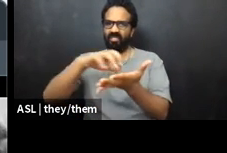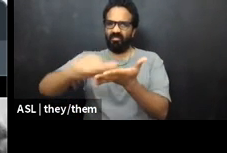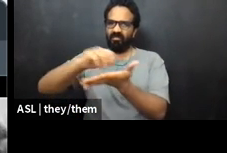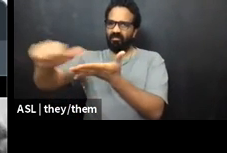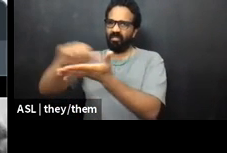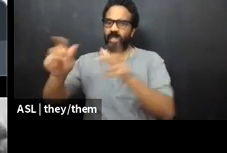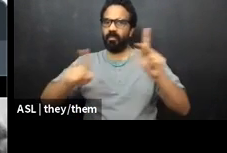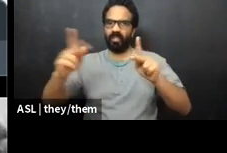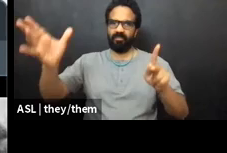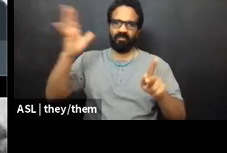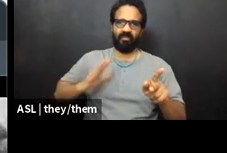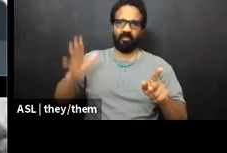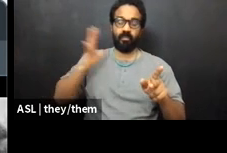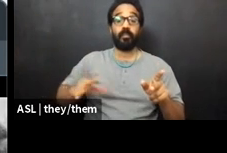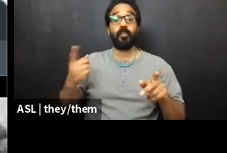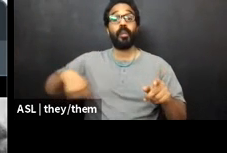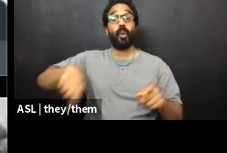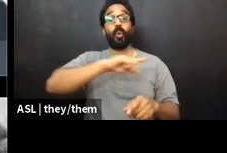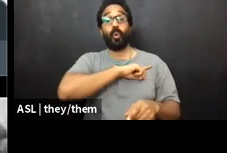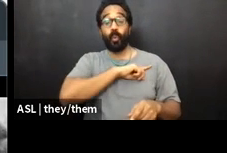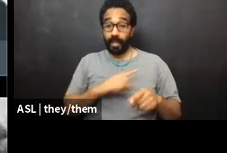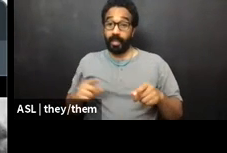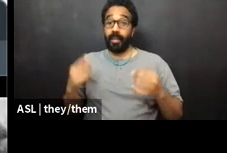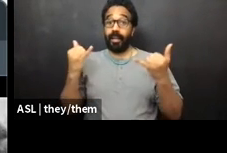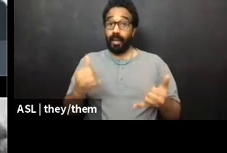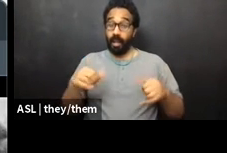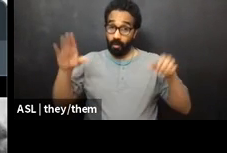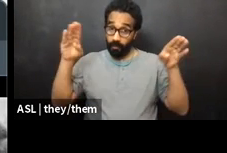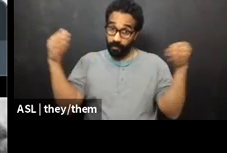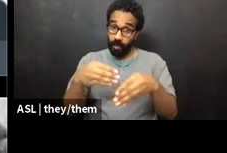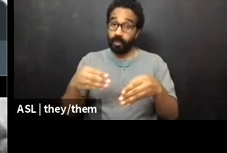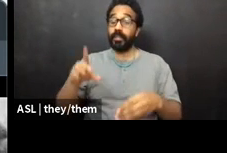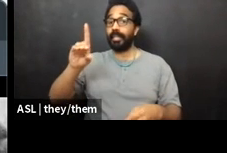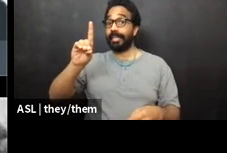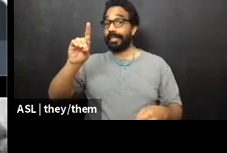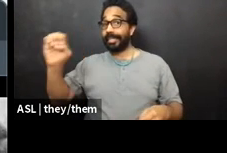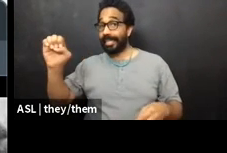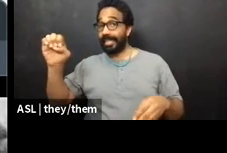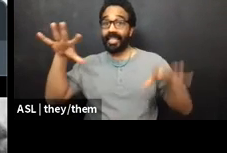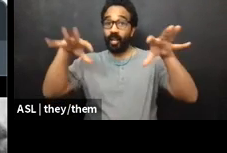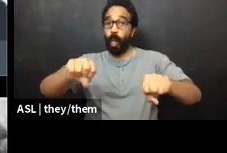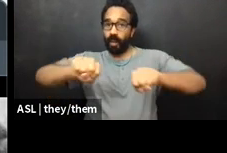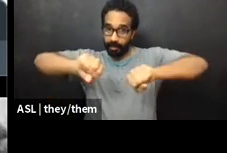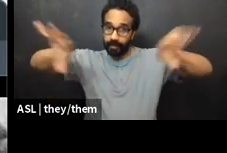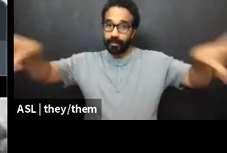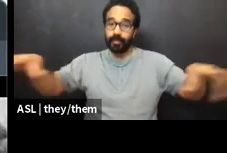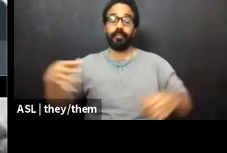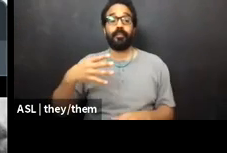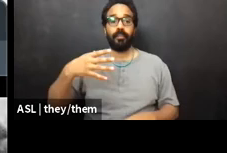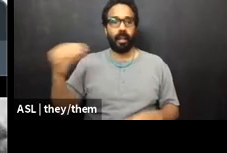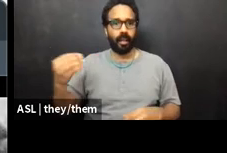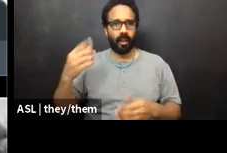understanding and defining the difference between anti and decolonization of science and communications. And then please abide by the code of